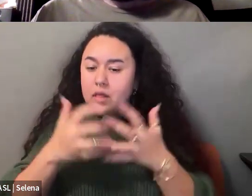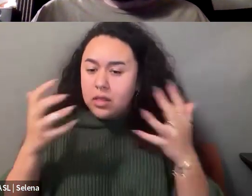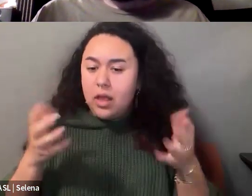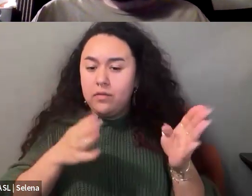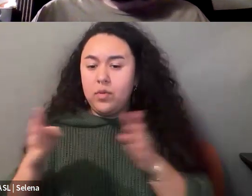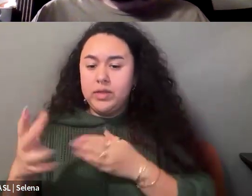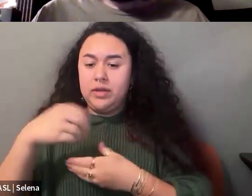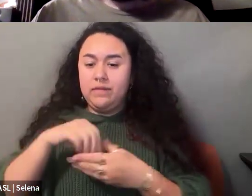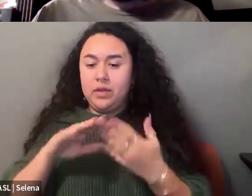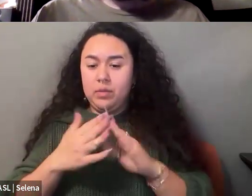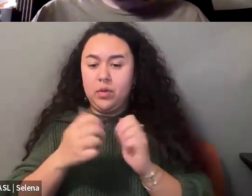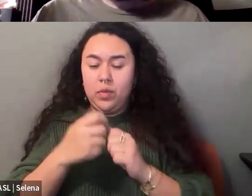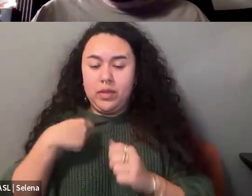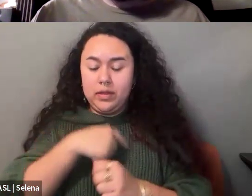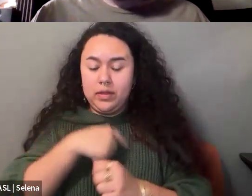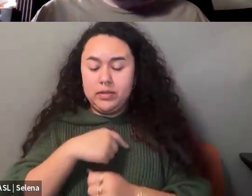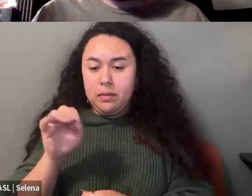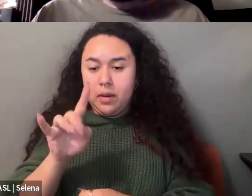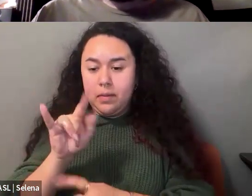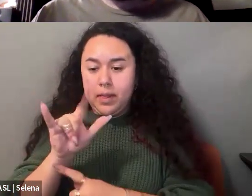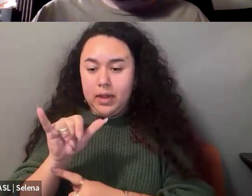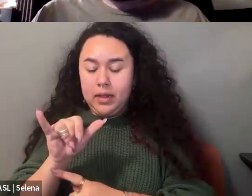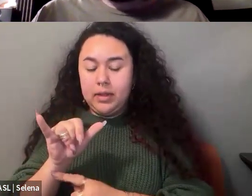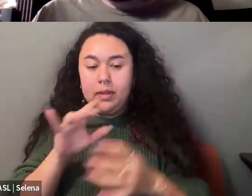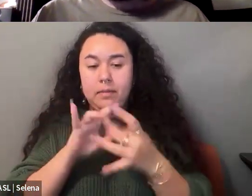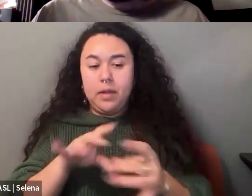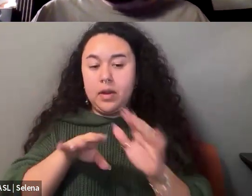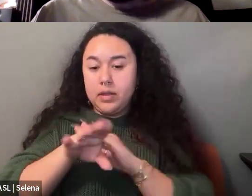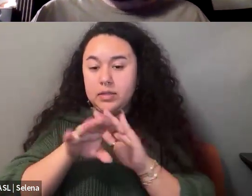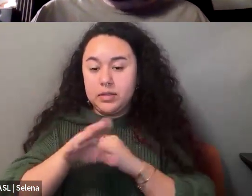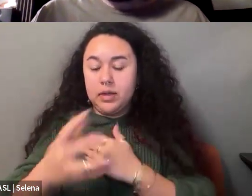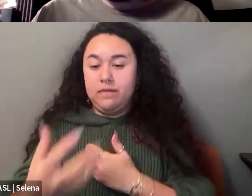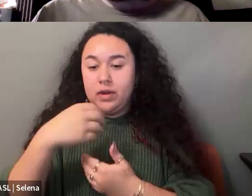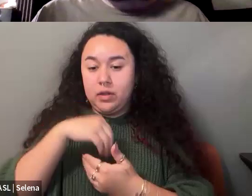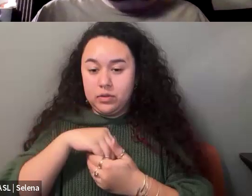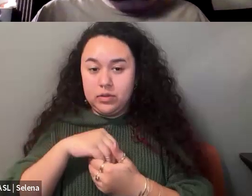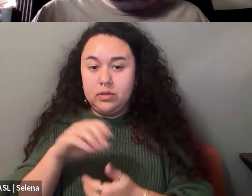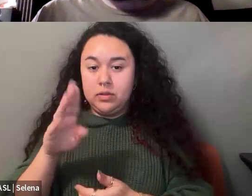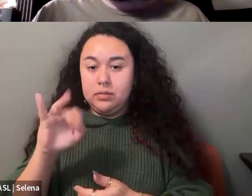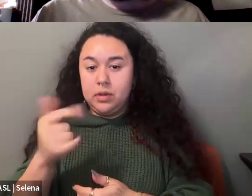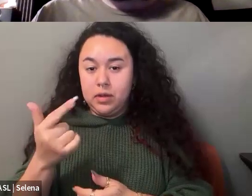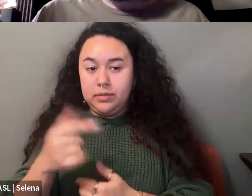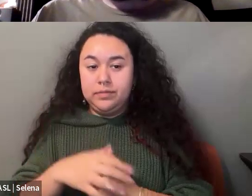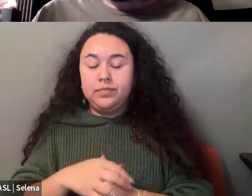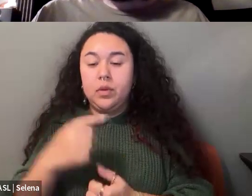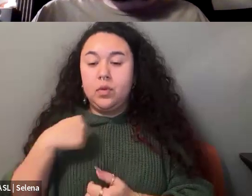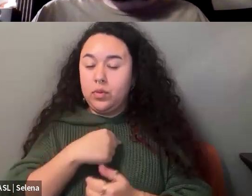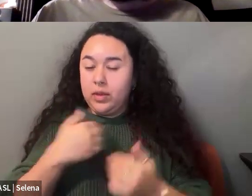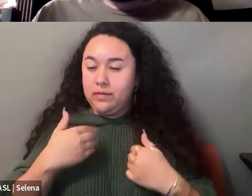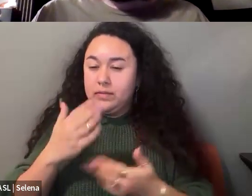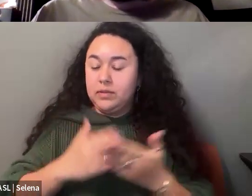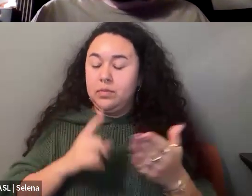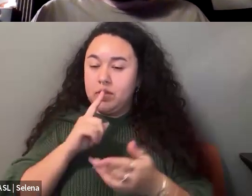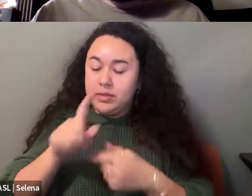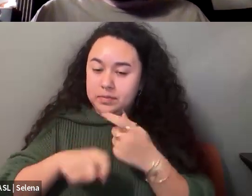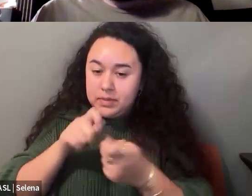to be in community with Birdability around accessible and inclusive birding. And we have some really